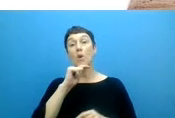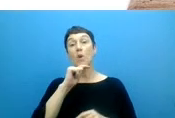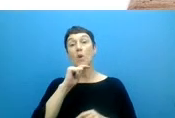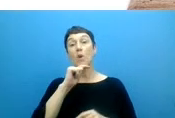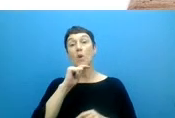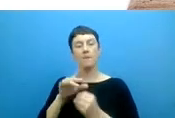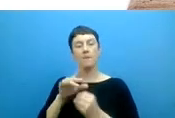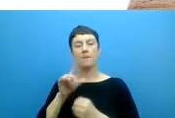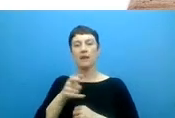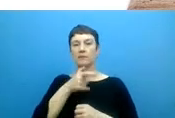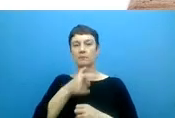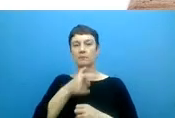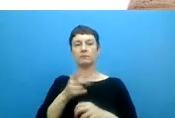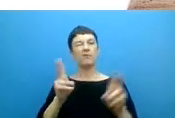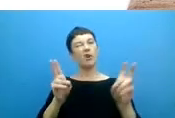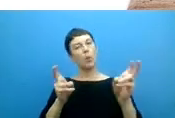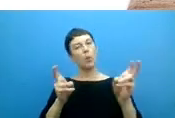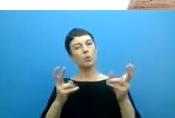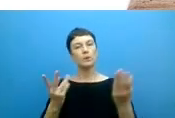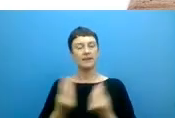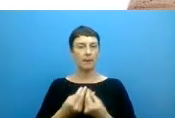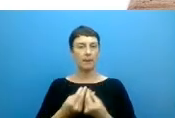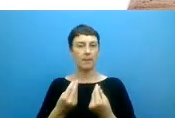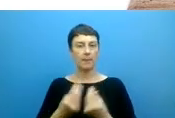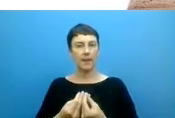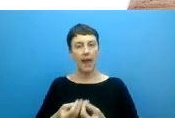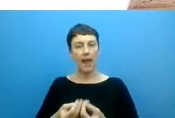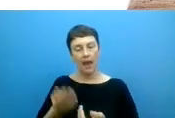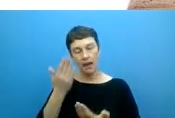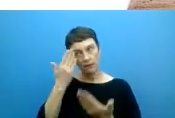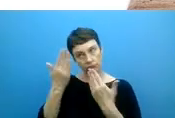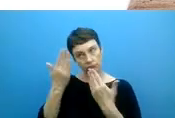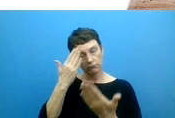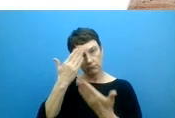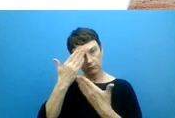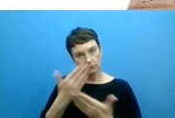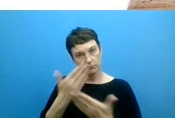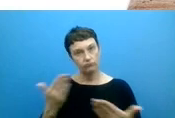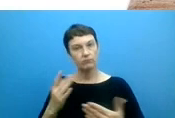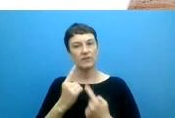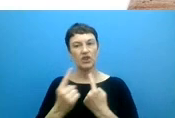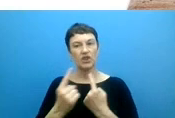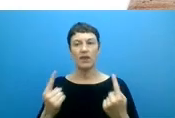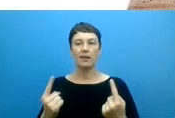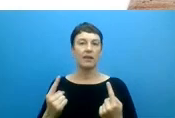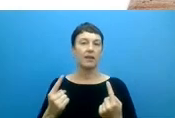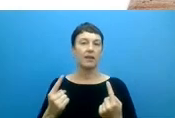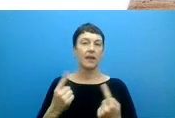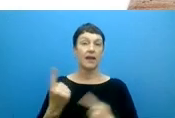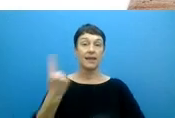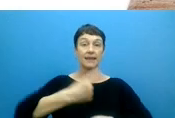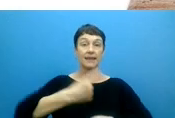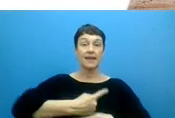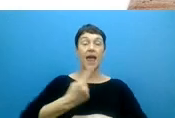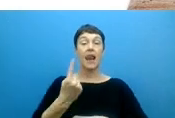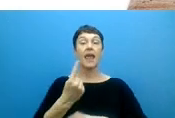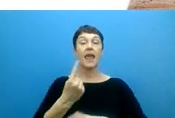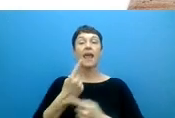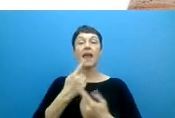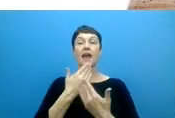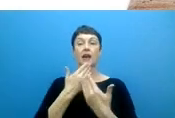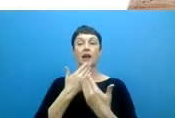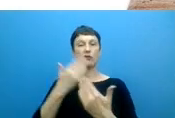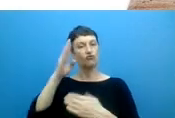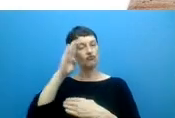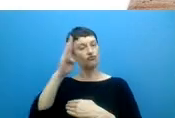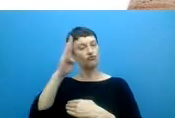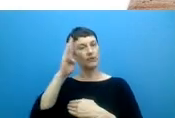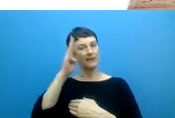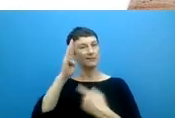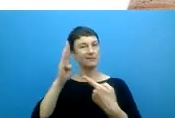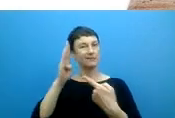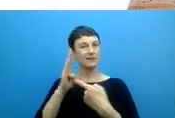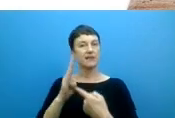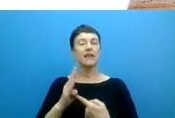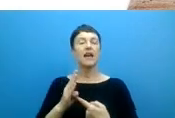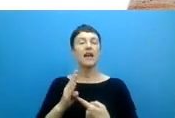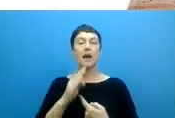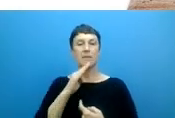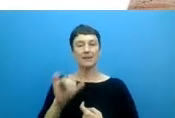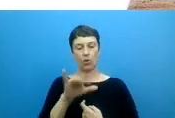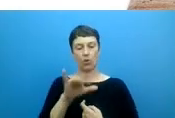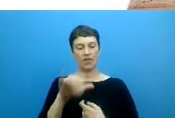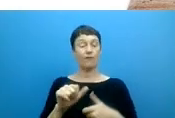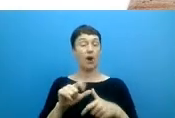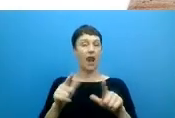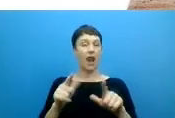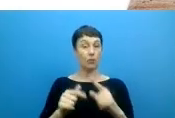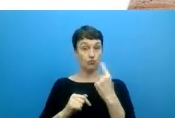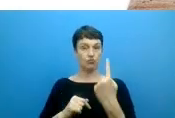other through greeting. So we would we would have a daily greeting, which would be like a greeting in one of the South African